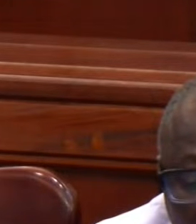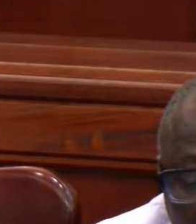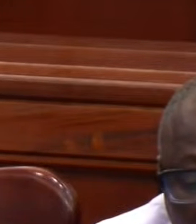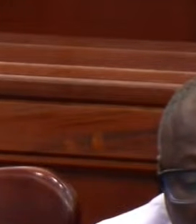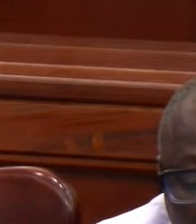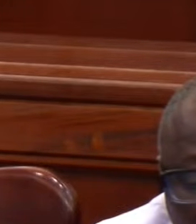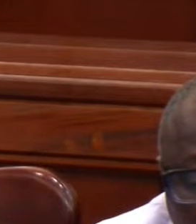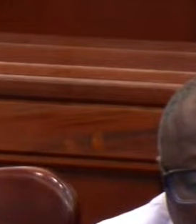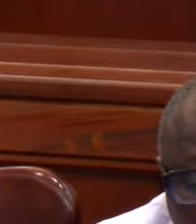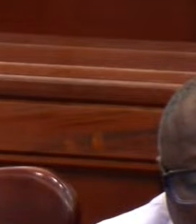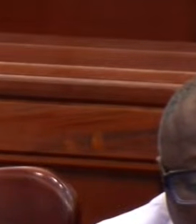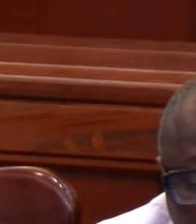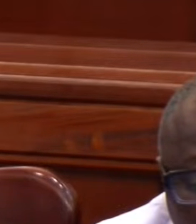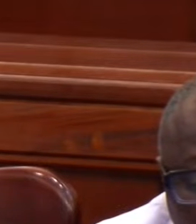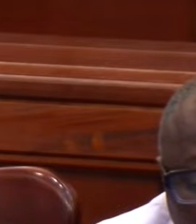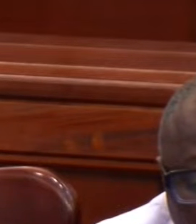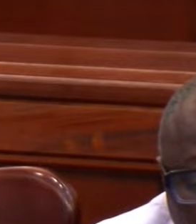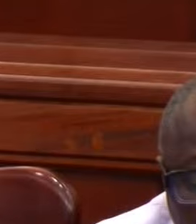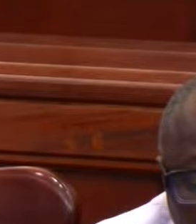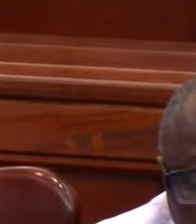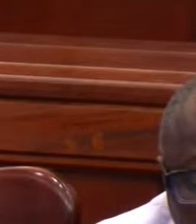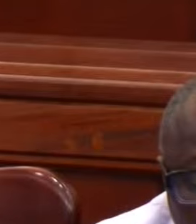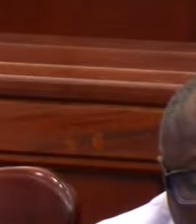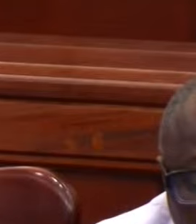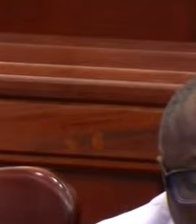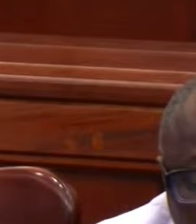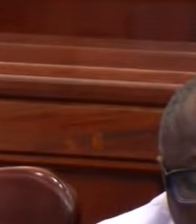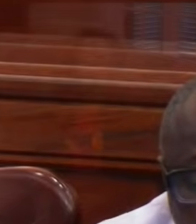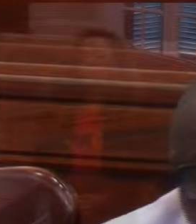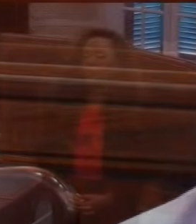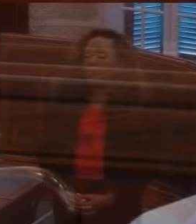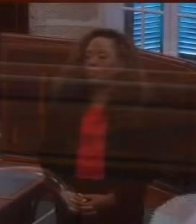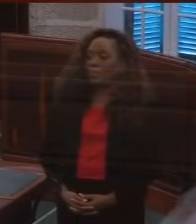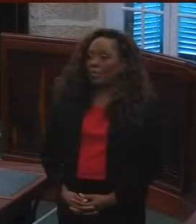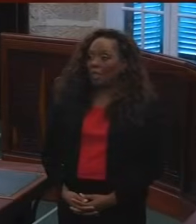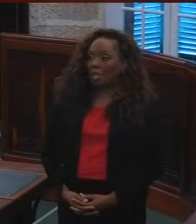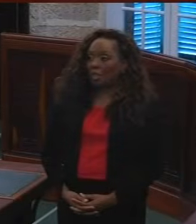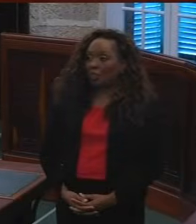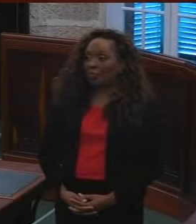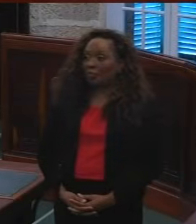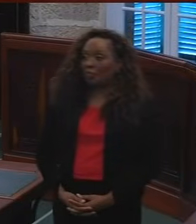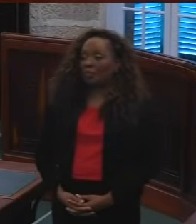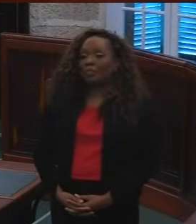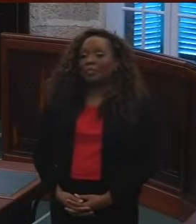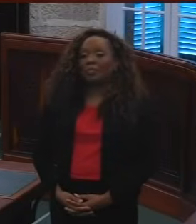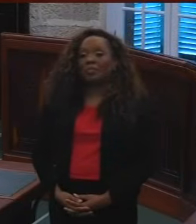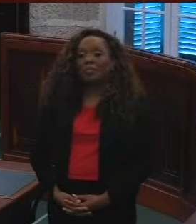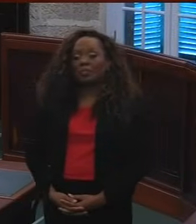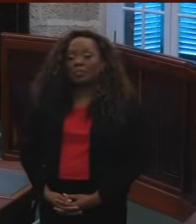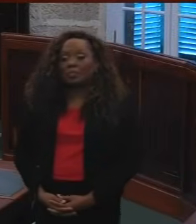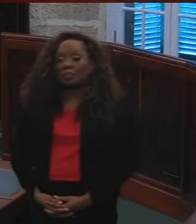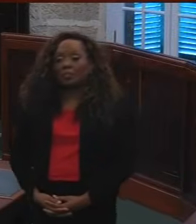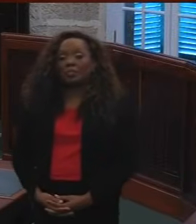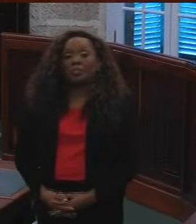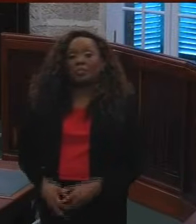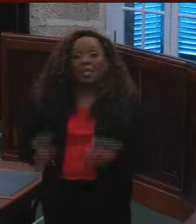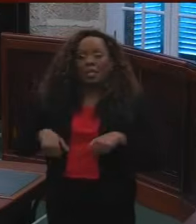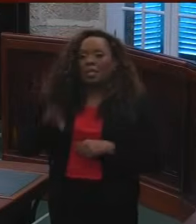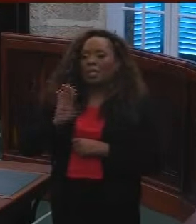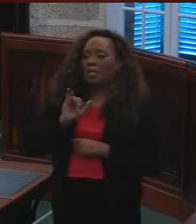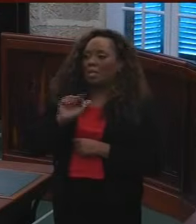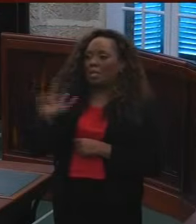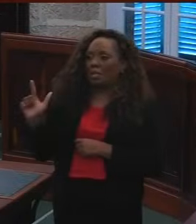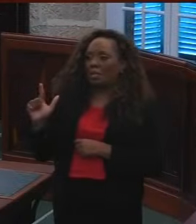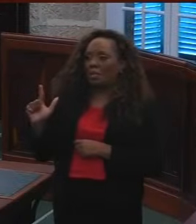mandatory reporting, like the Child Protection Bill did. And we've said that they are duty bearers, sir, people who, by virtue of their